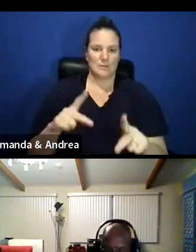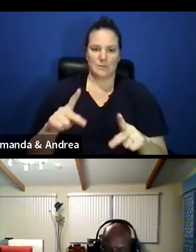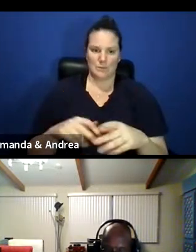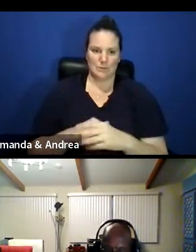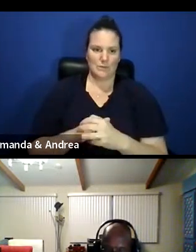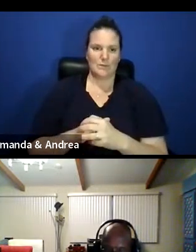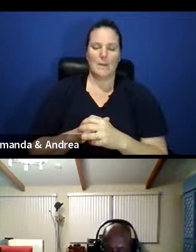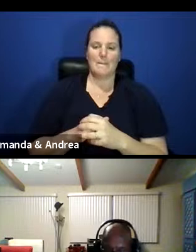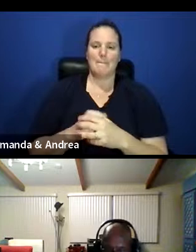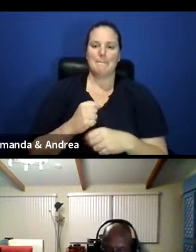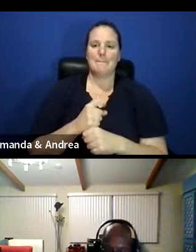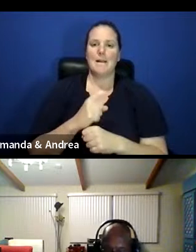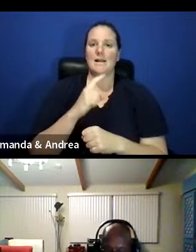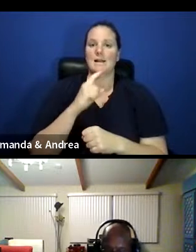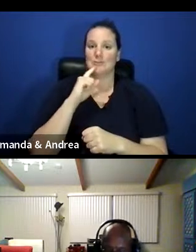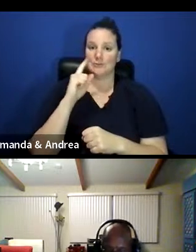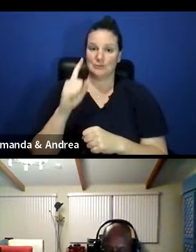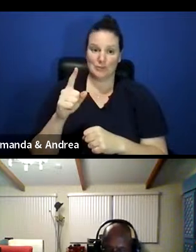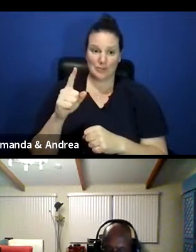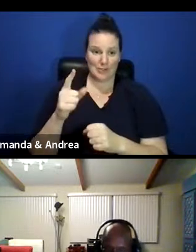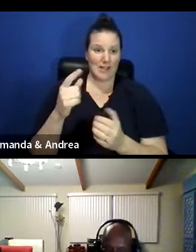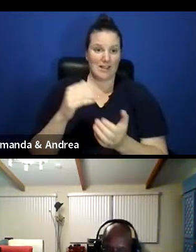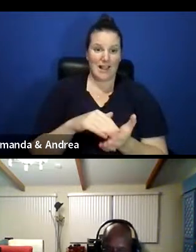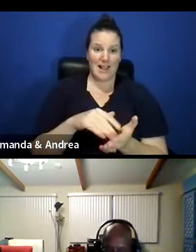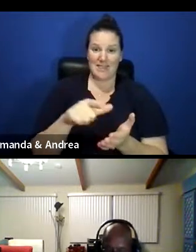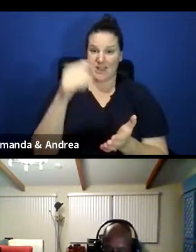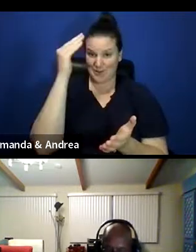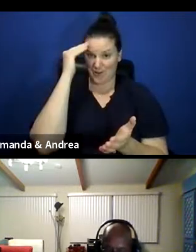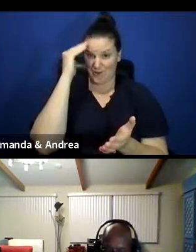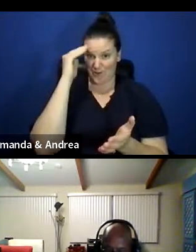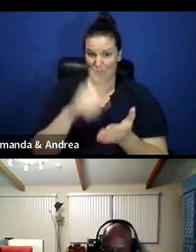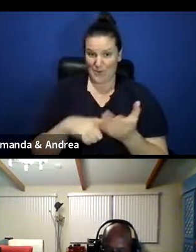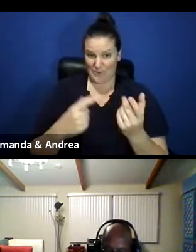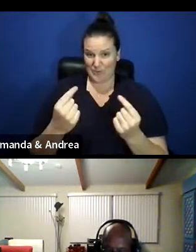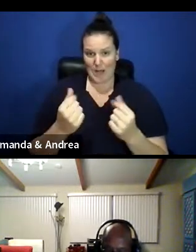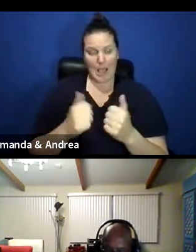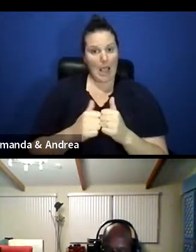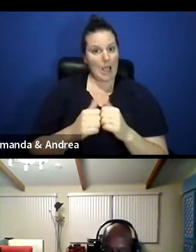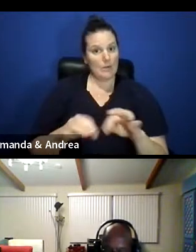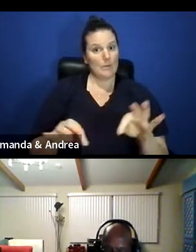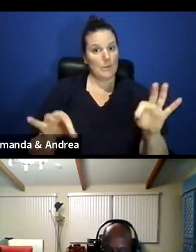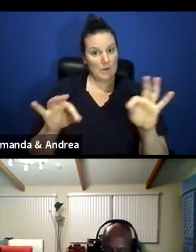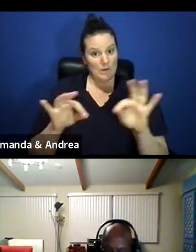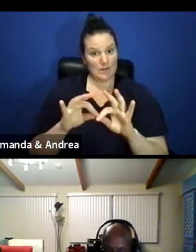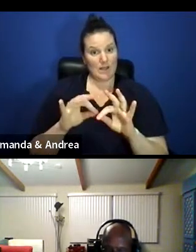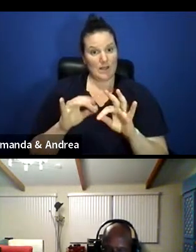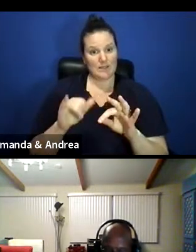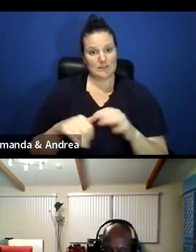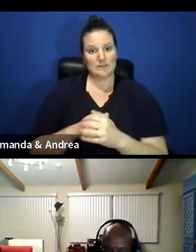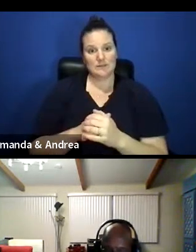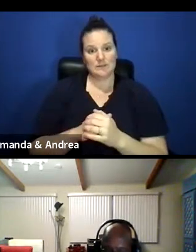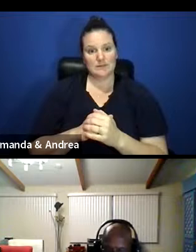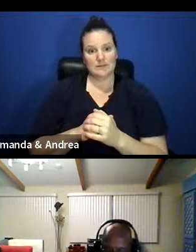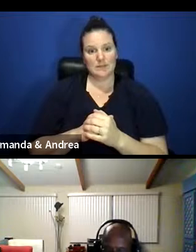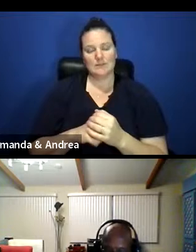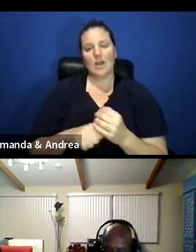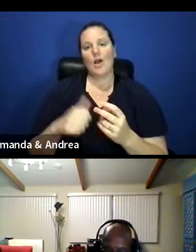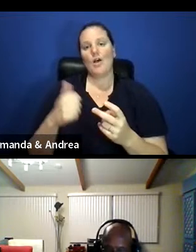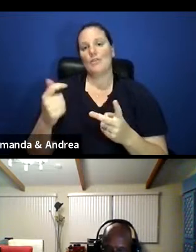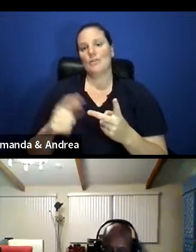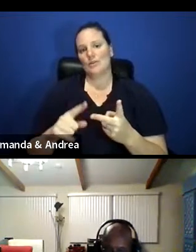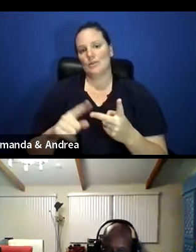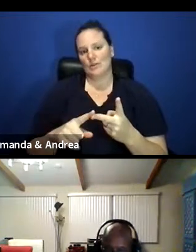make sure that they, once again, know what we're doing and how important it is. So this is just another step in